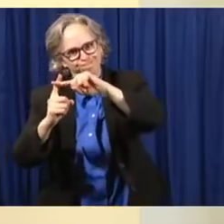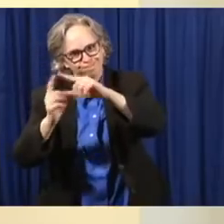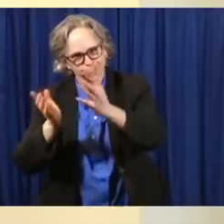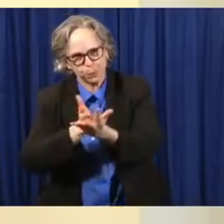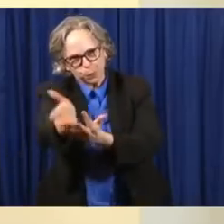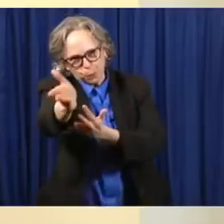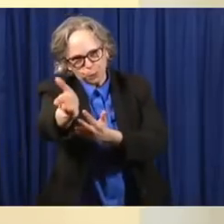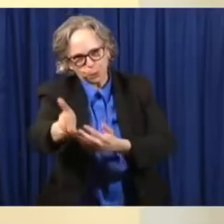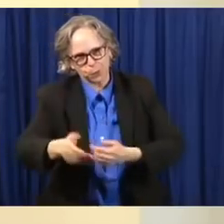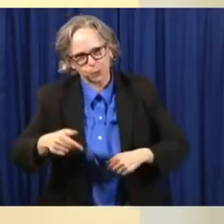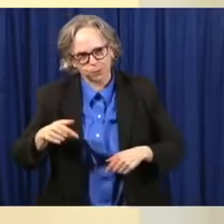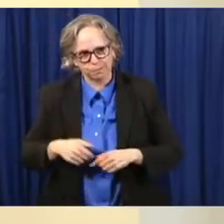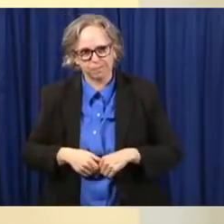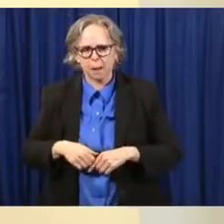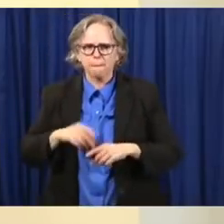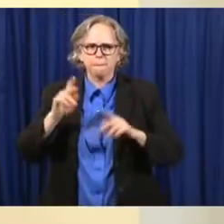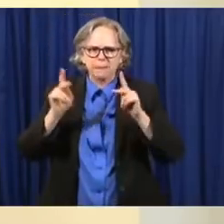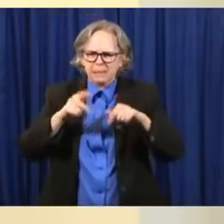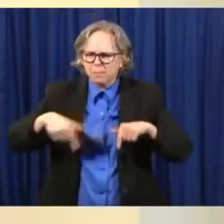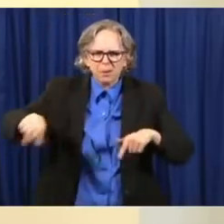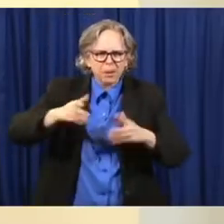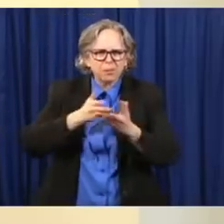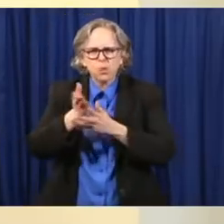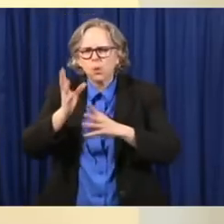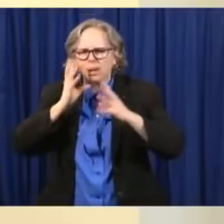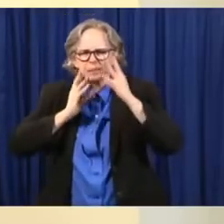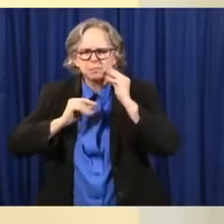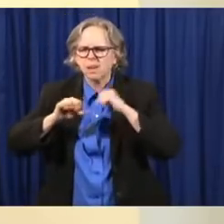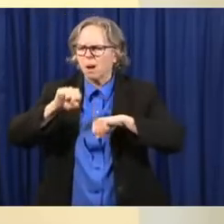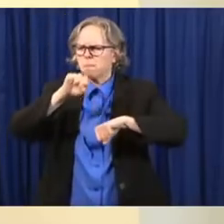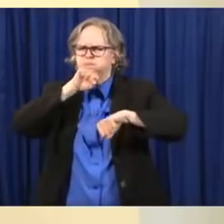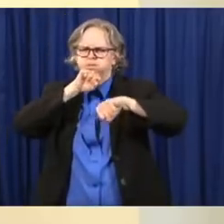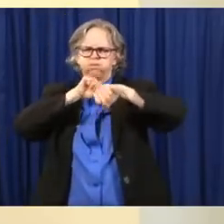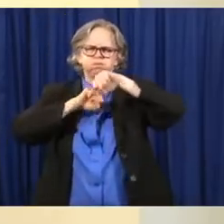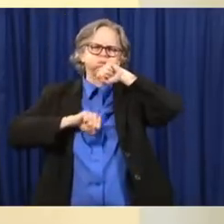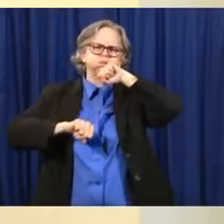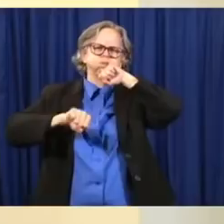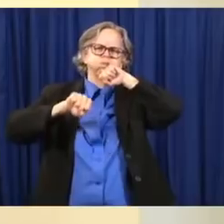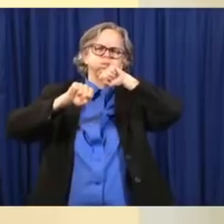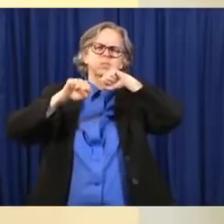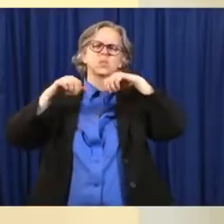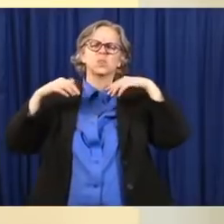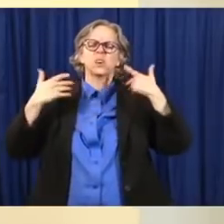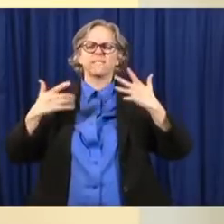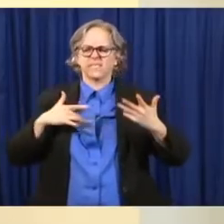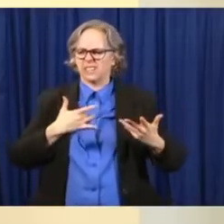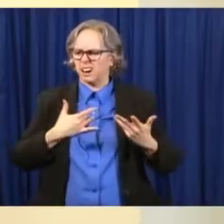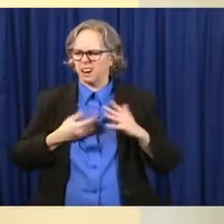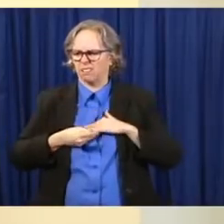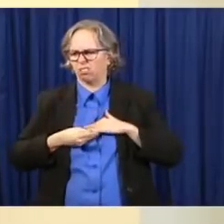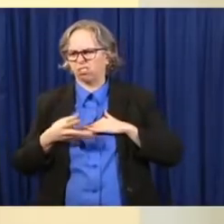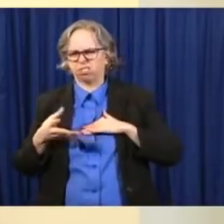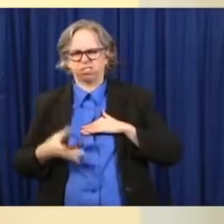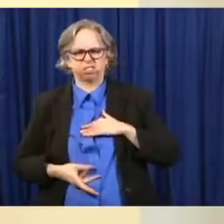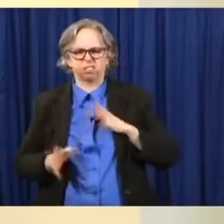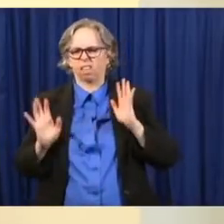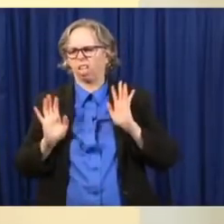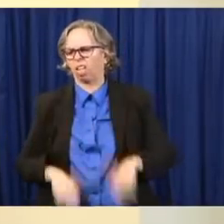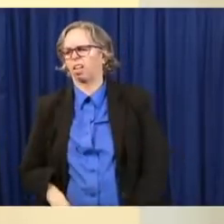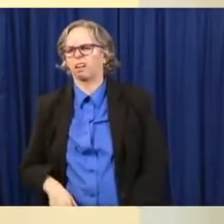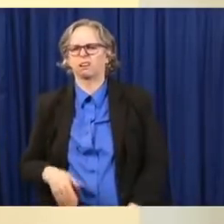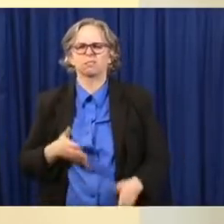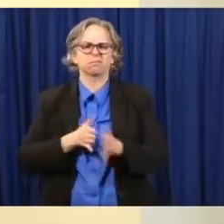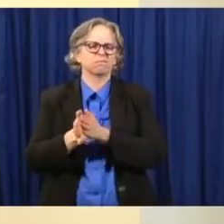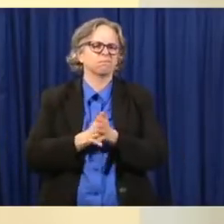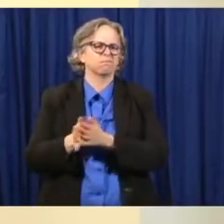and wave of disappointment, it knocks the wind out of them. But our resiliency is marrying those. And I